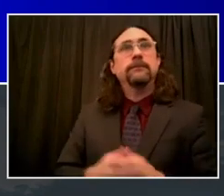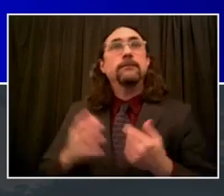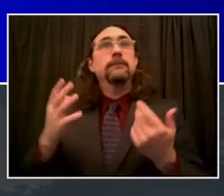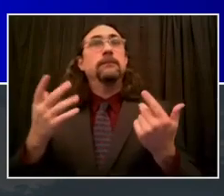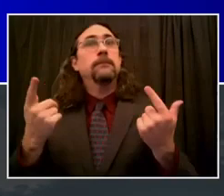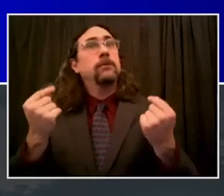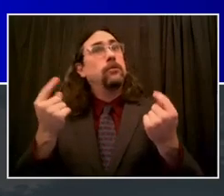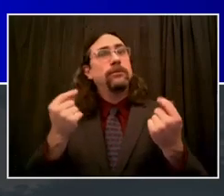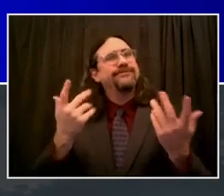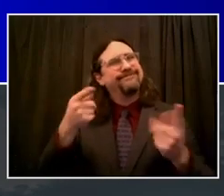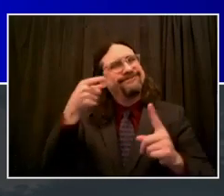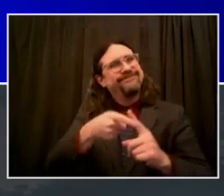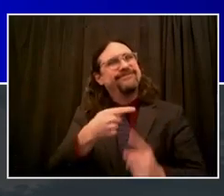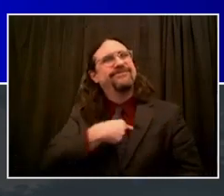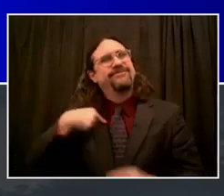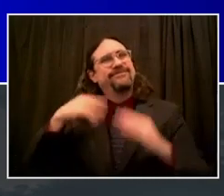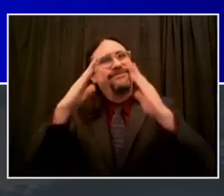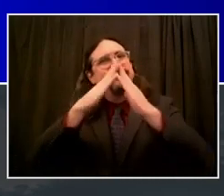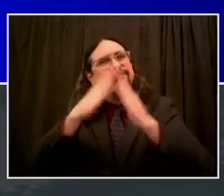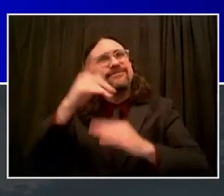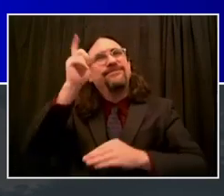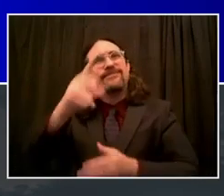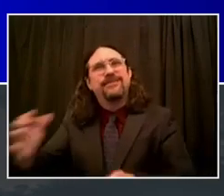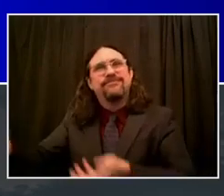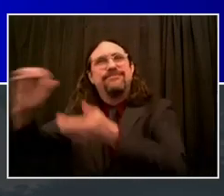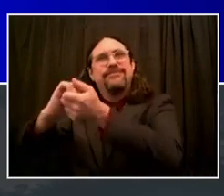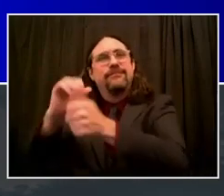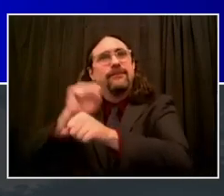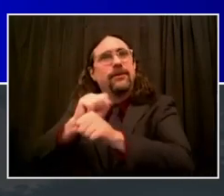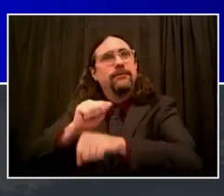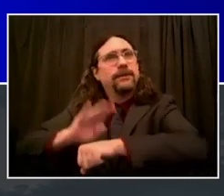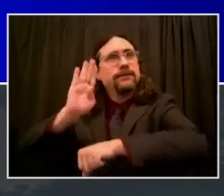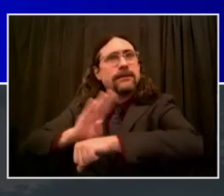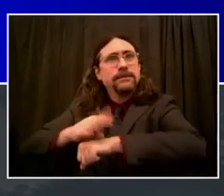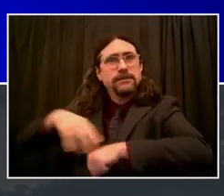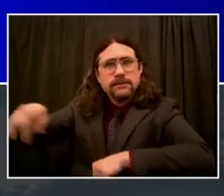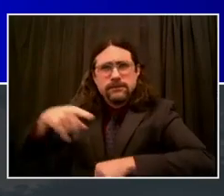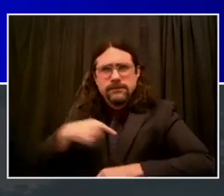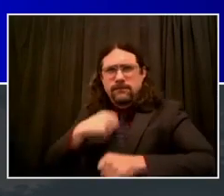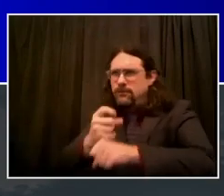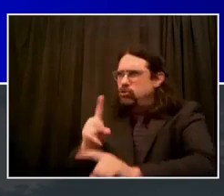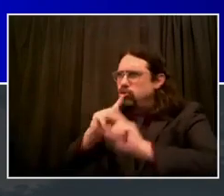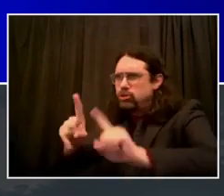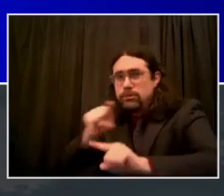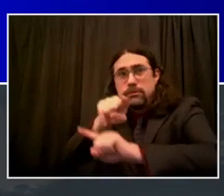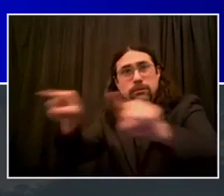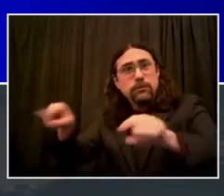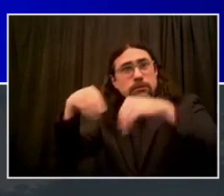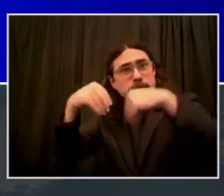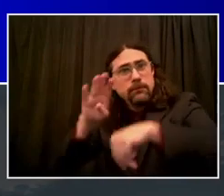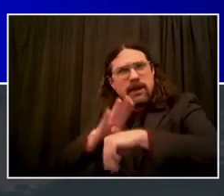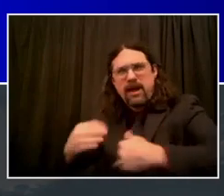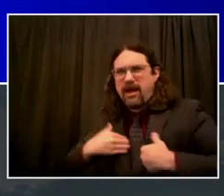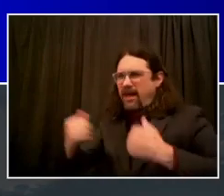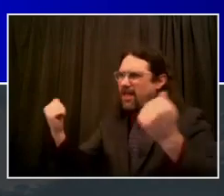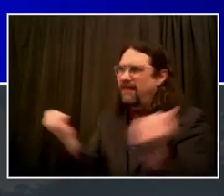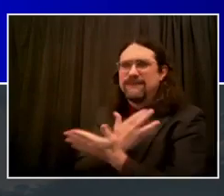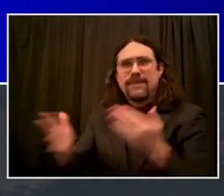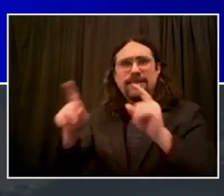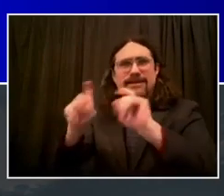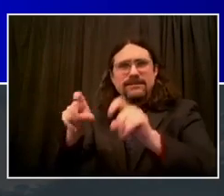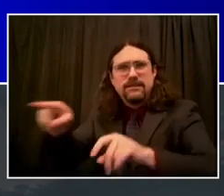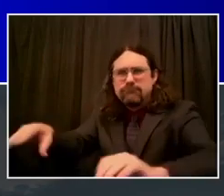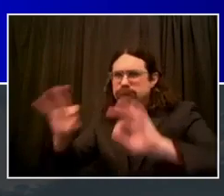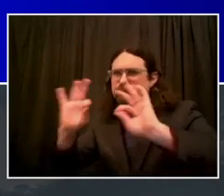the businesses have what they need to keep workers safe. But we want to hear the voices of working people. So we're going to have teams we send out